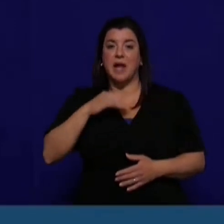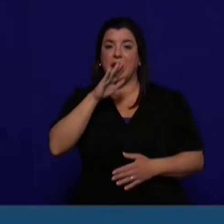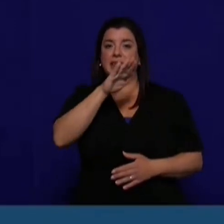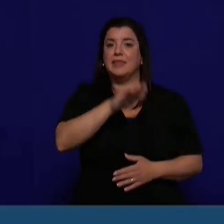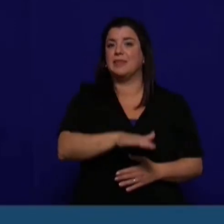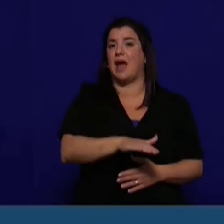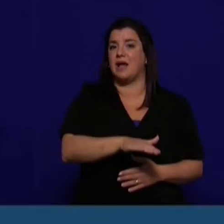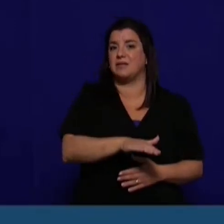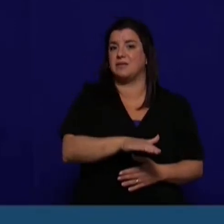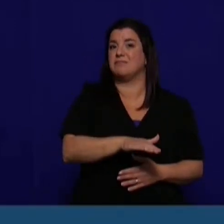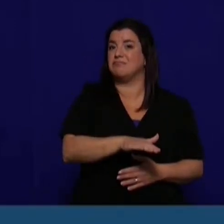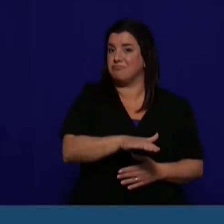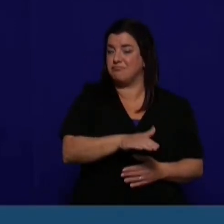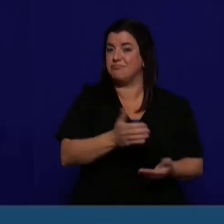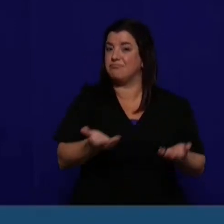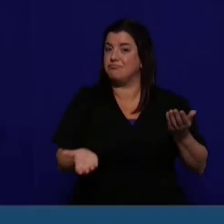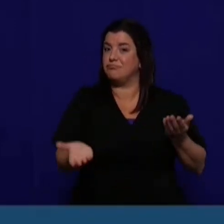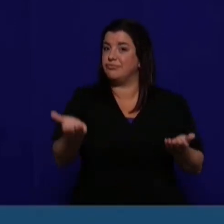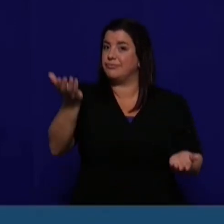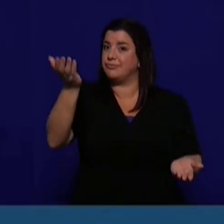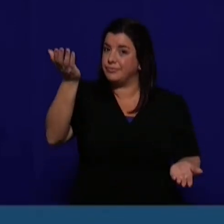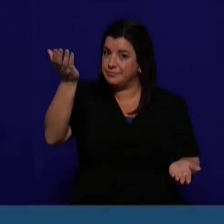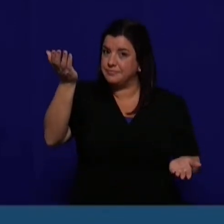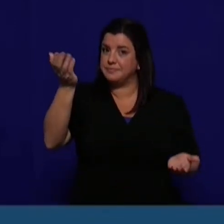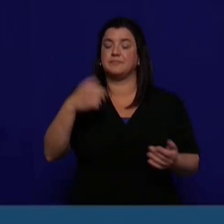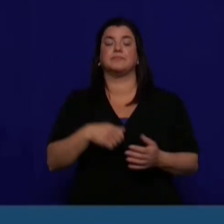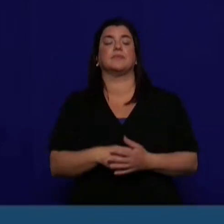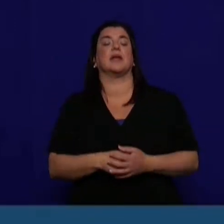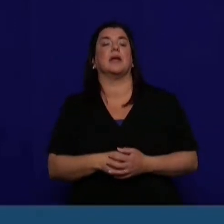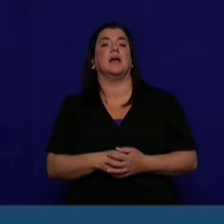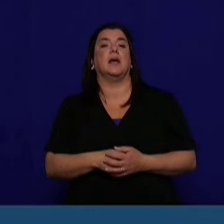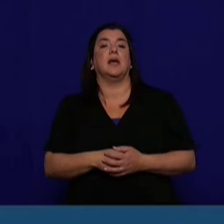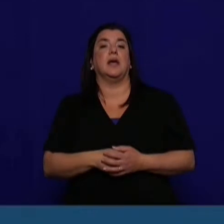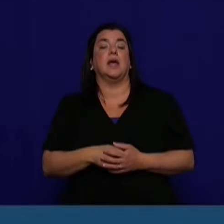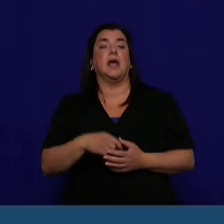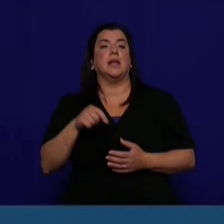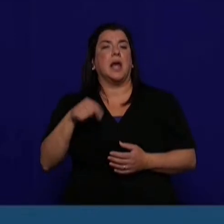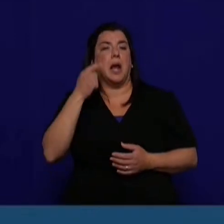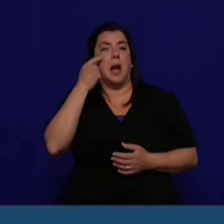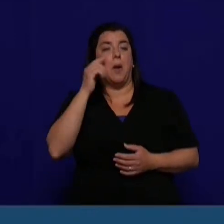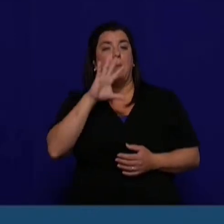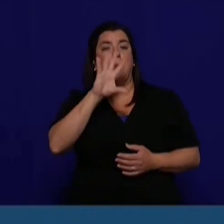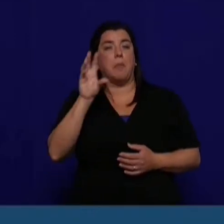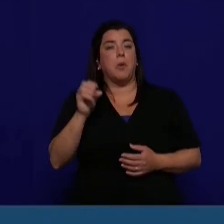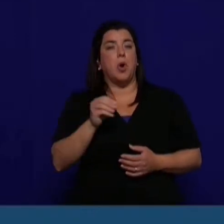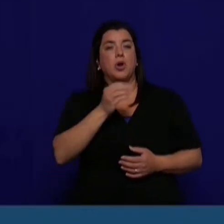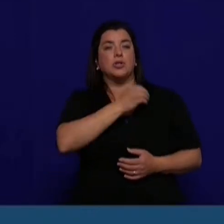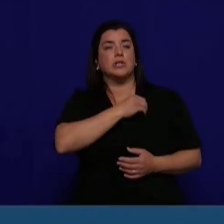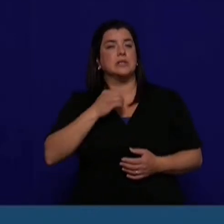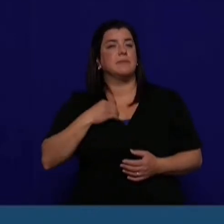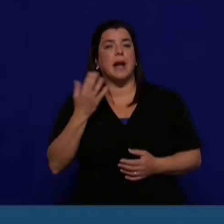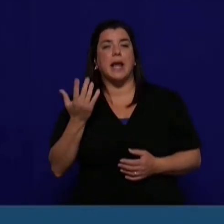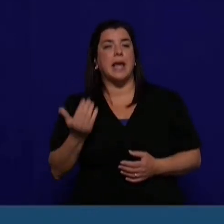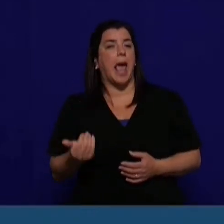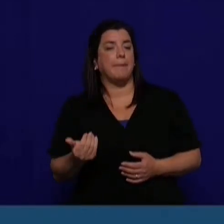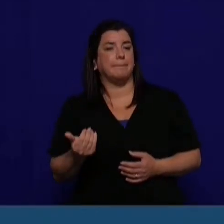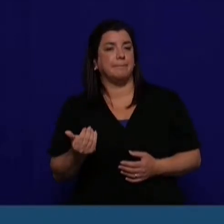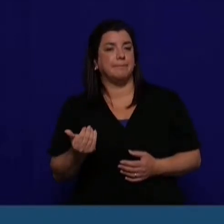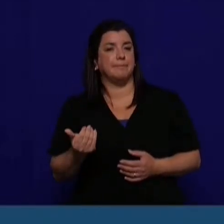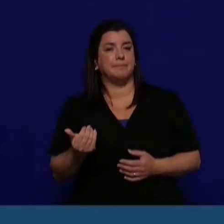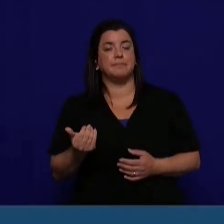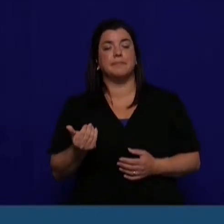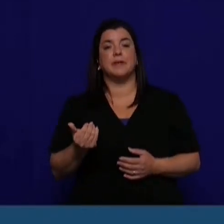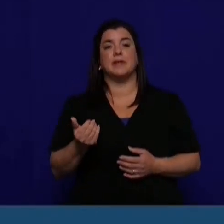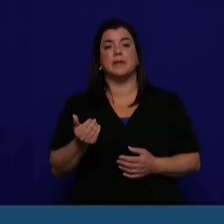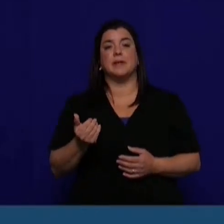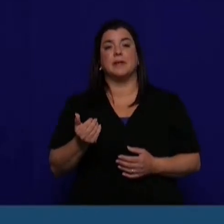fil-dawk il-numri ta' persuni li jkollhom bżonn jidħlu l-isptar. Infatti, total ta' każijiet li qegħdin l-isptarijiet inkluża l-kura kif ukoll